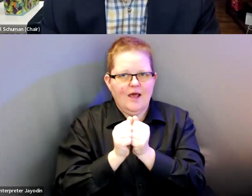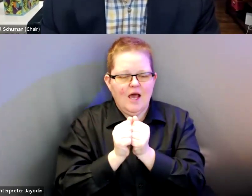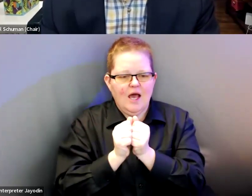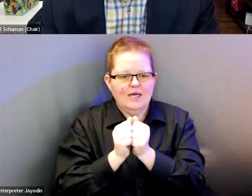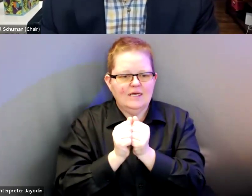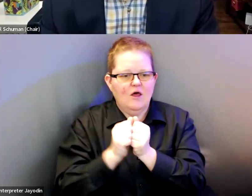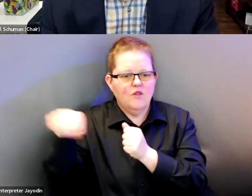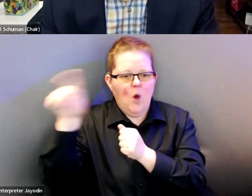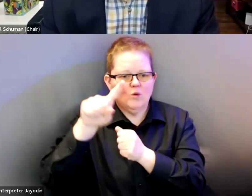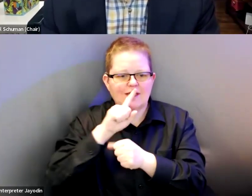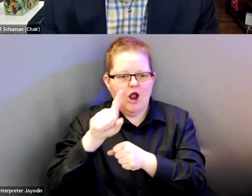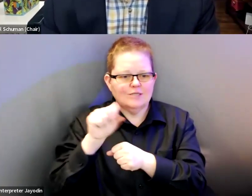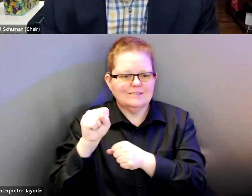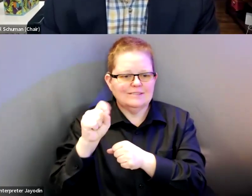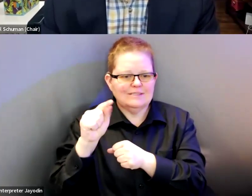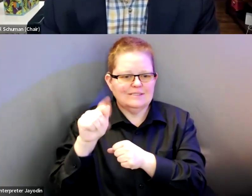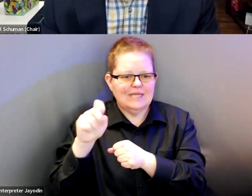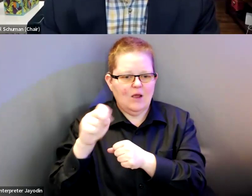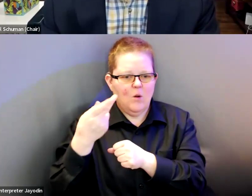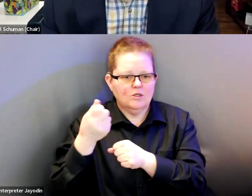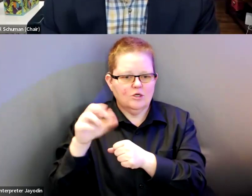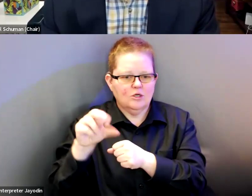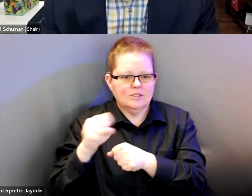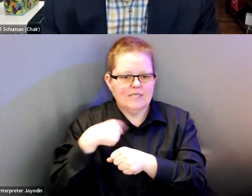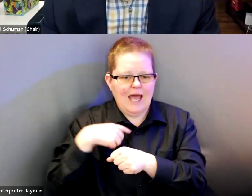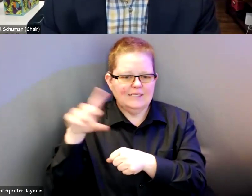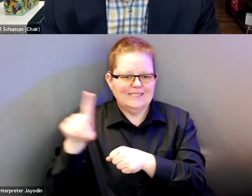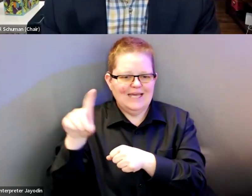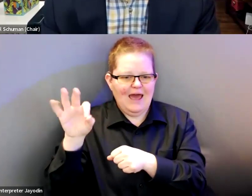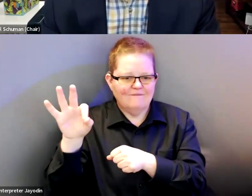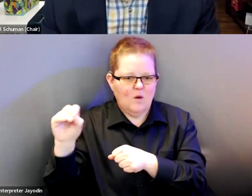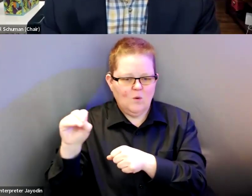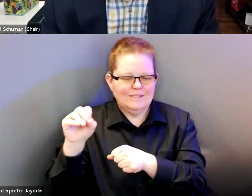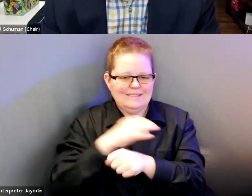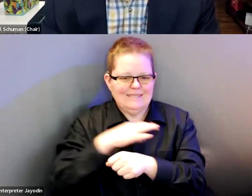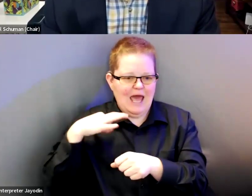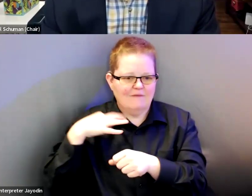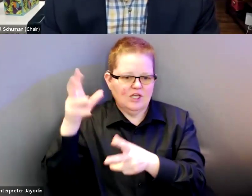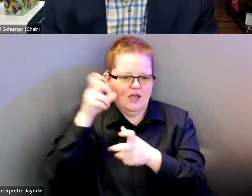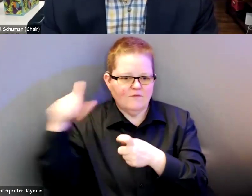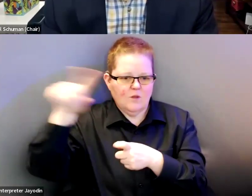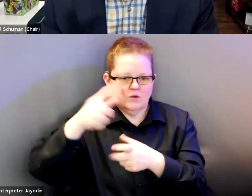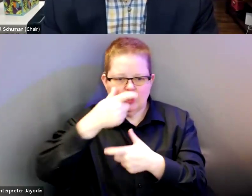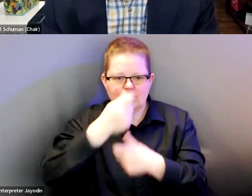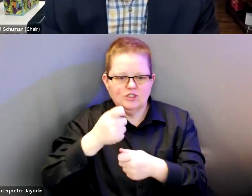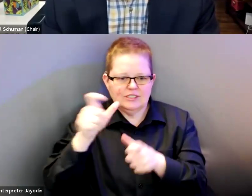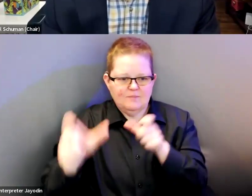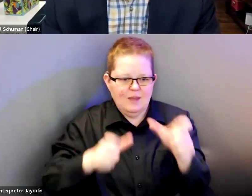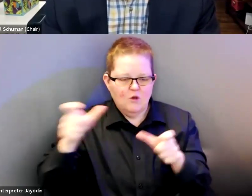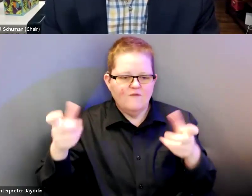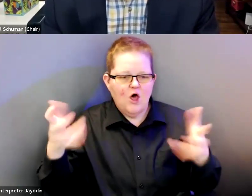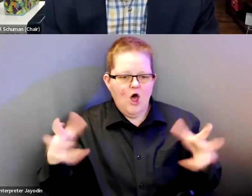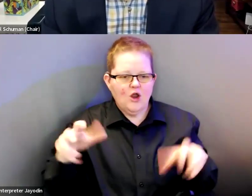stakeholders and consult with DFO and staff to hear from these interested parties, especially persons who have already worked